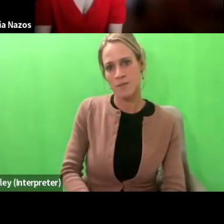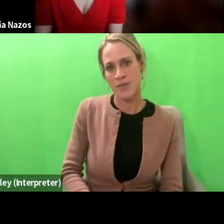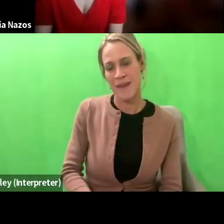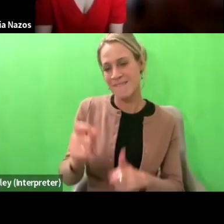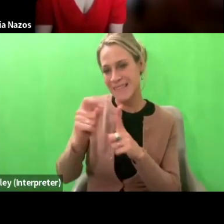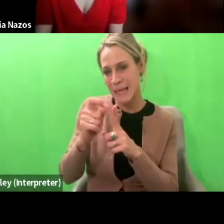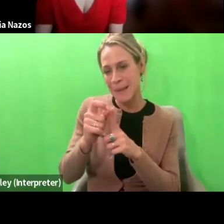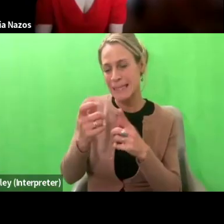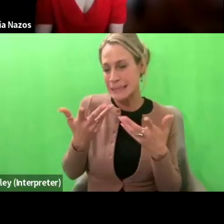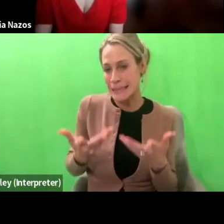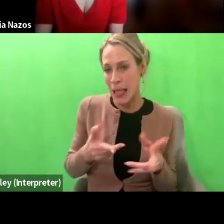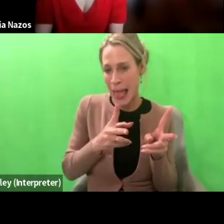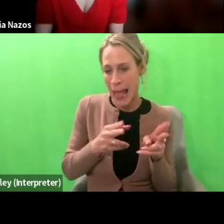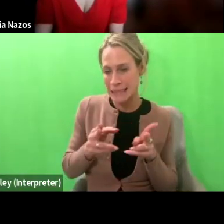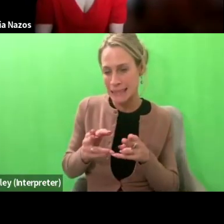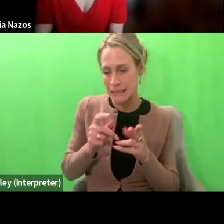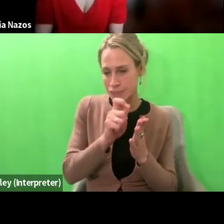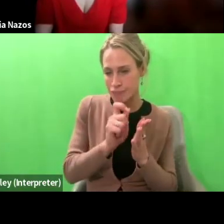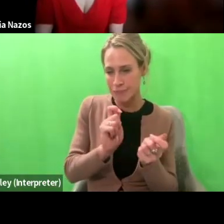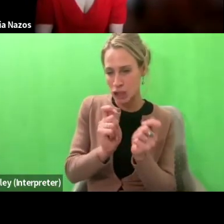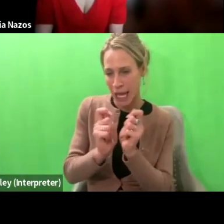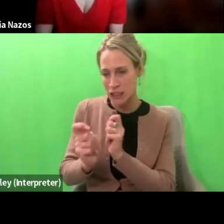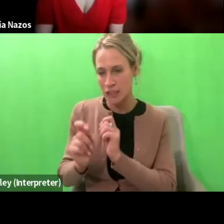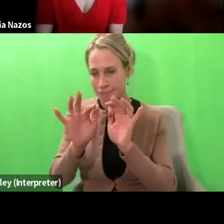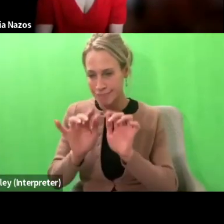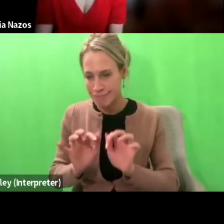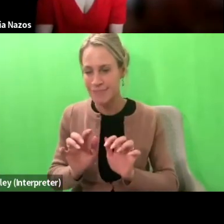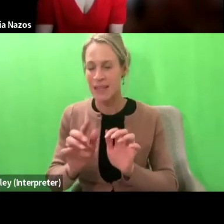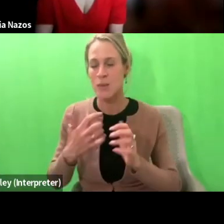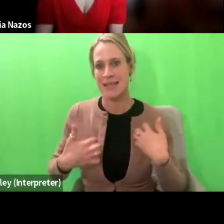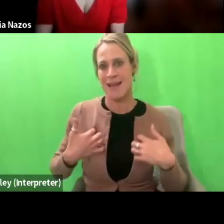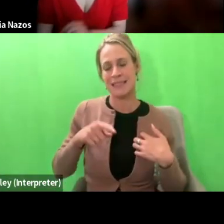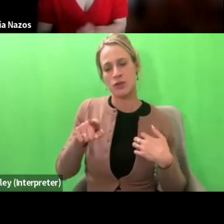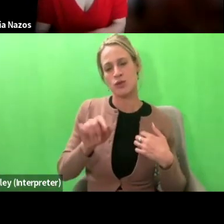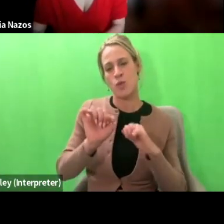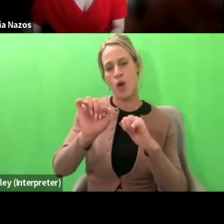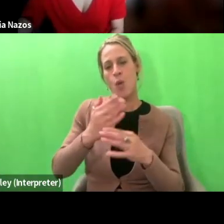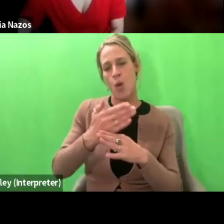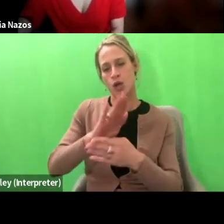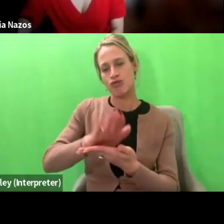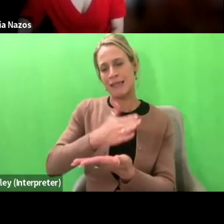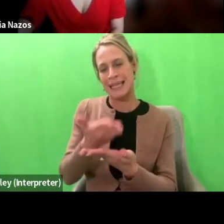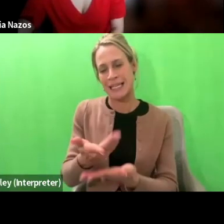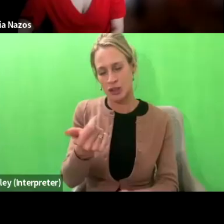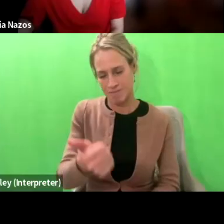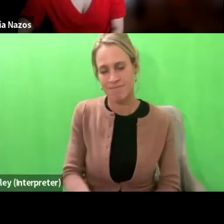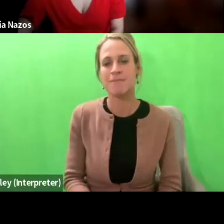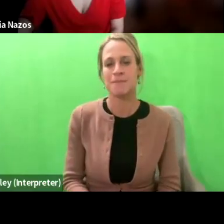in the editing stages, I think. So I'm really looking forward to having that in